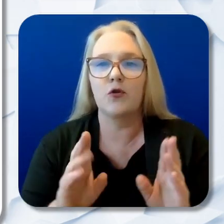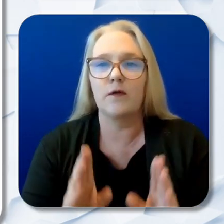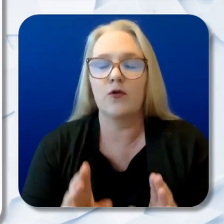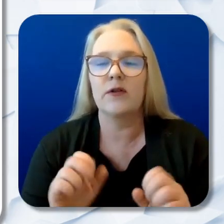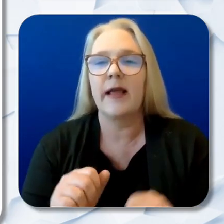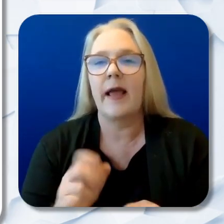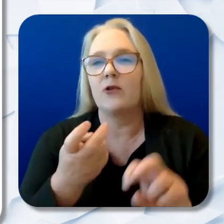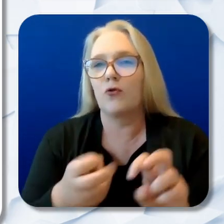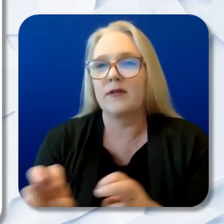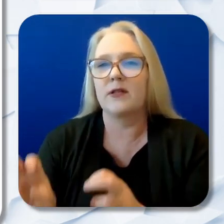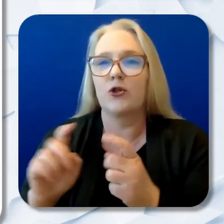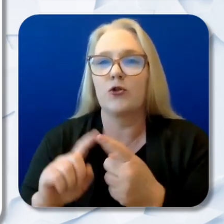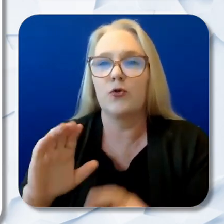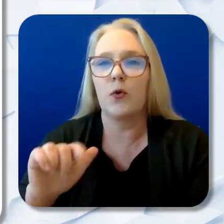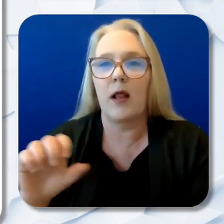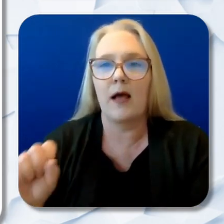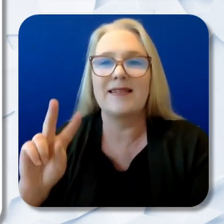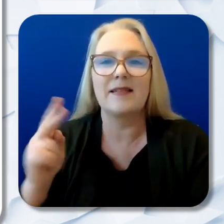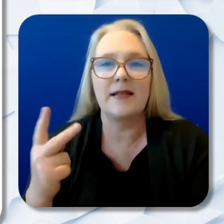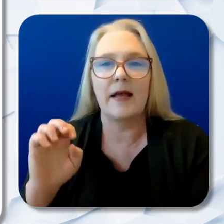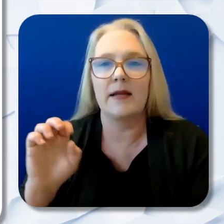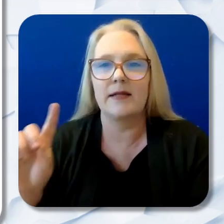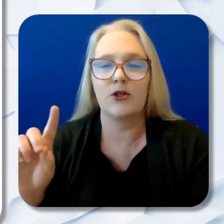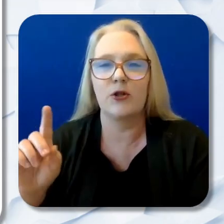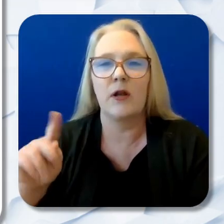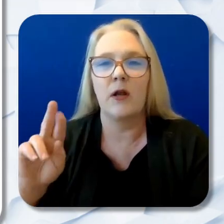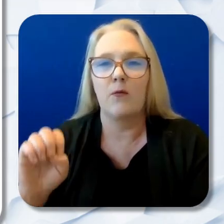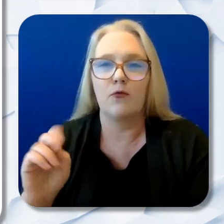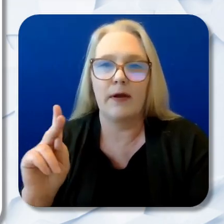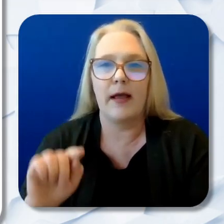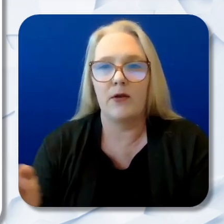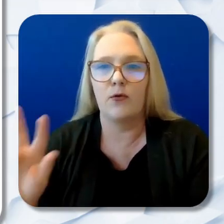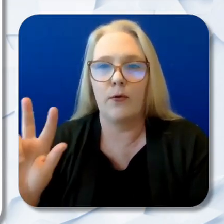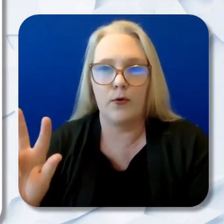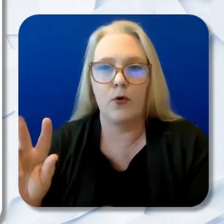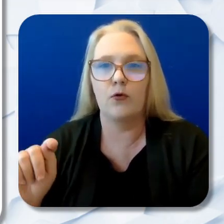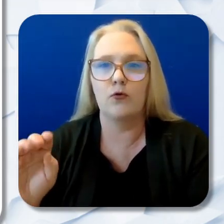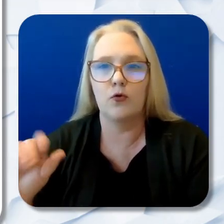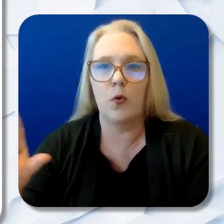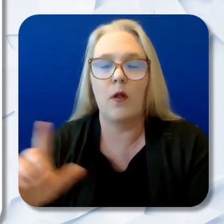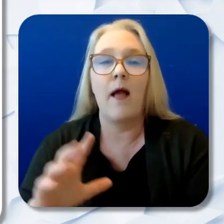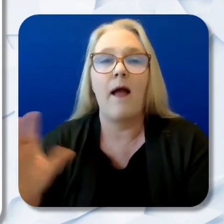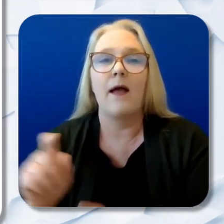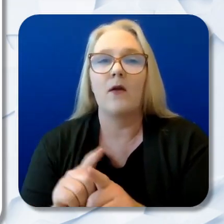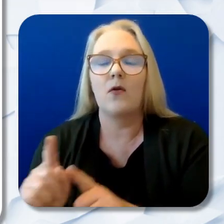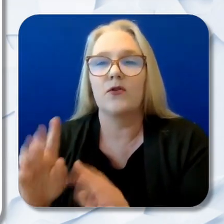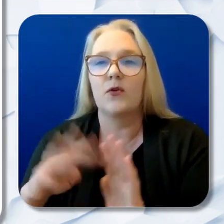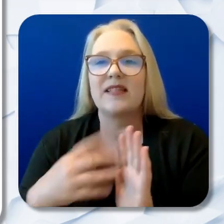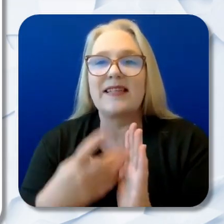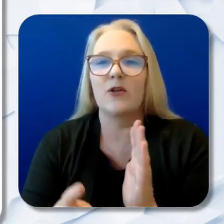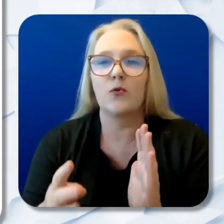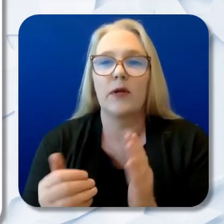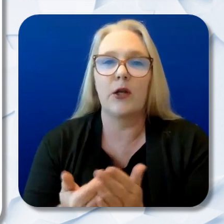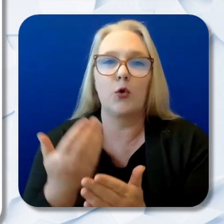to transition to the class second edition pre-K to third tool. And then also scheduling